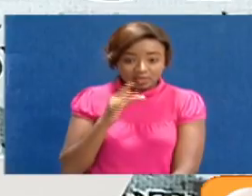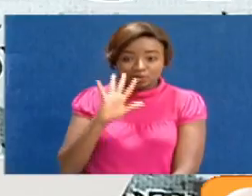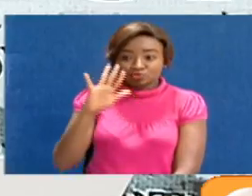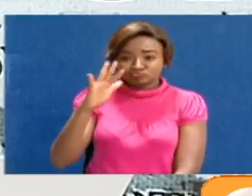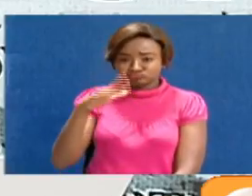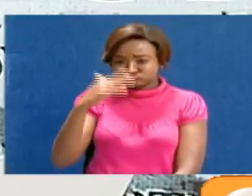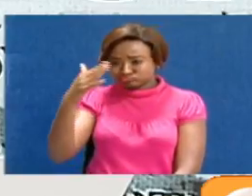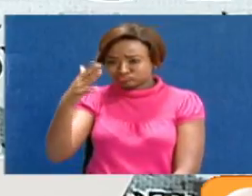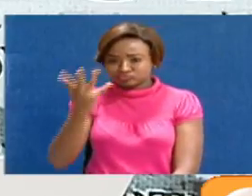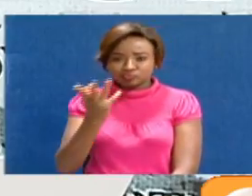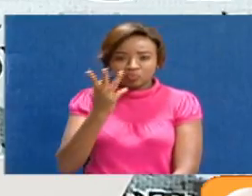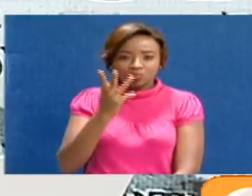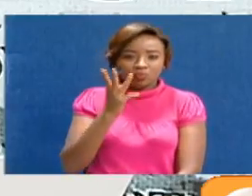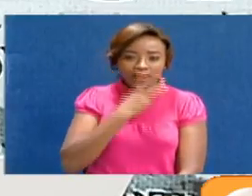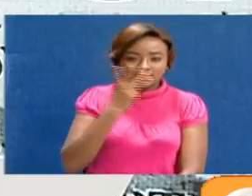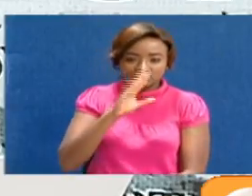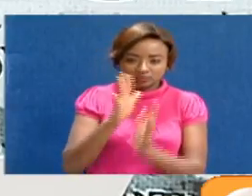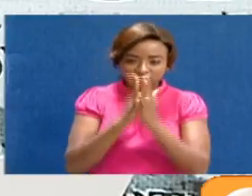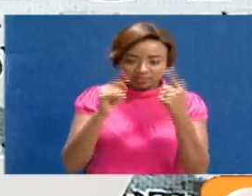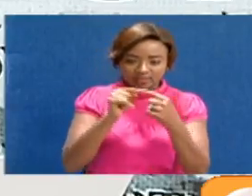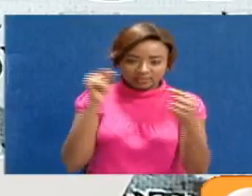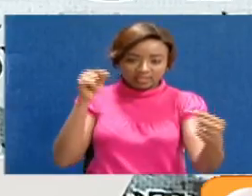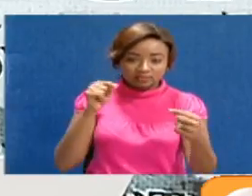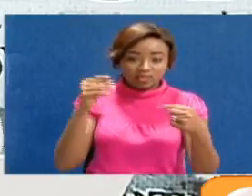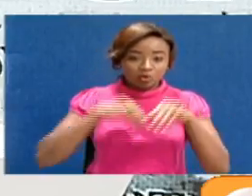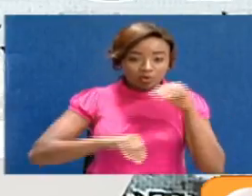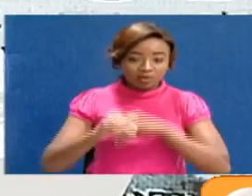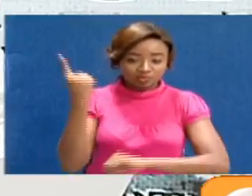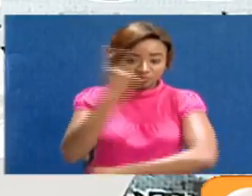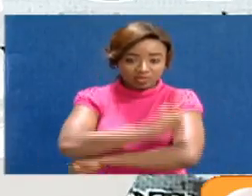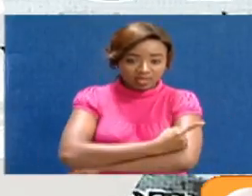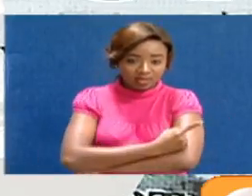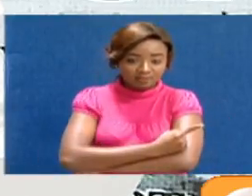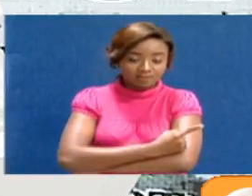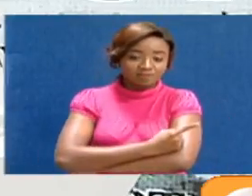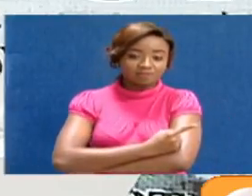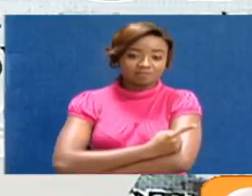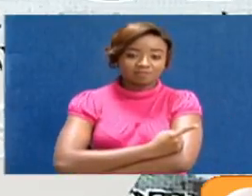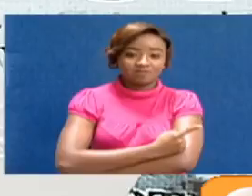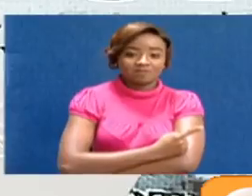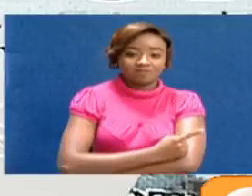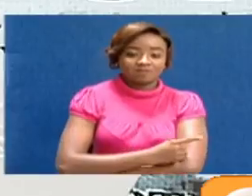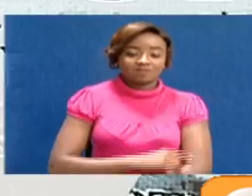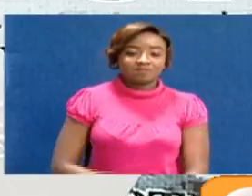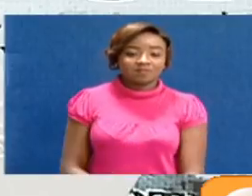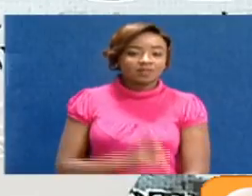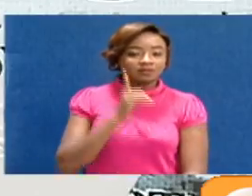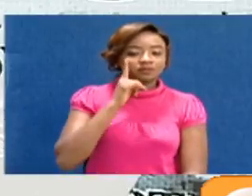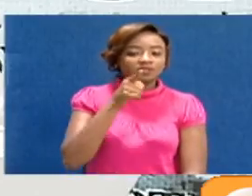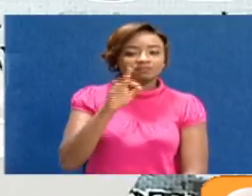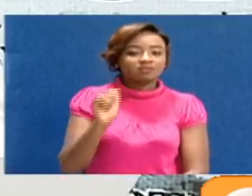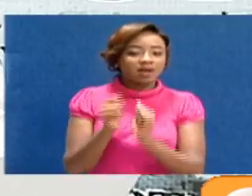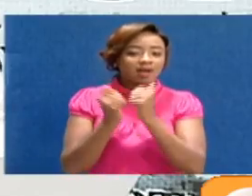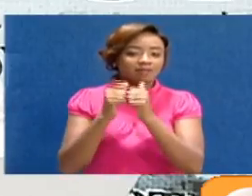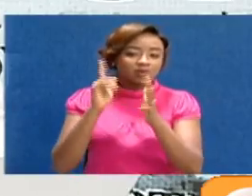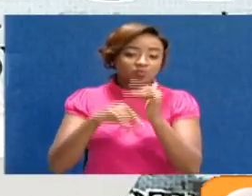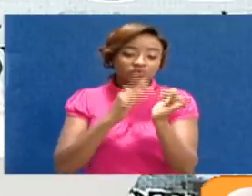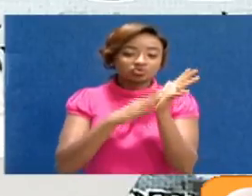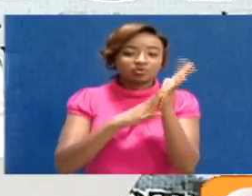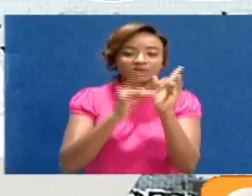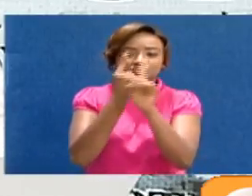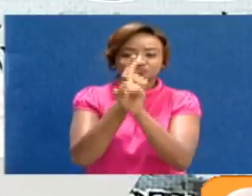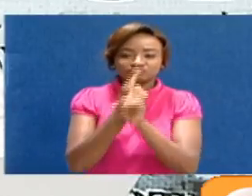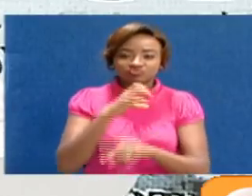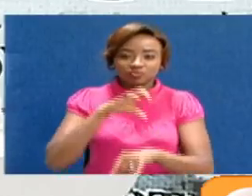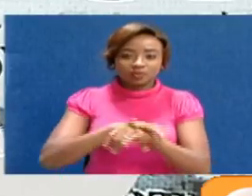world in marking the World Anti-Corruption Day on Wednesday. That's on the 9th. Theme is Recover with Integrity. We'll see how that turns out and the recommendations that will